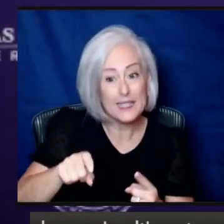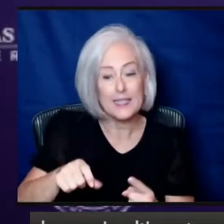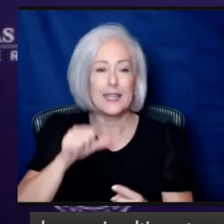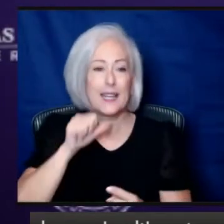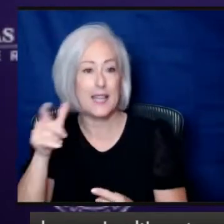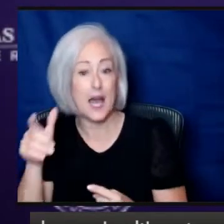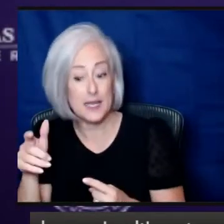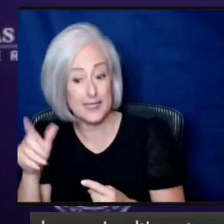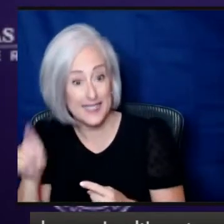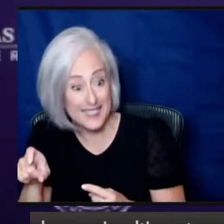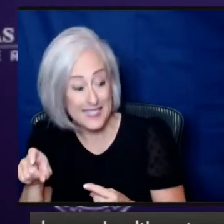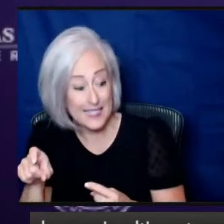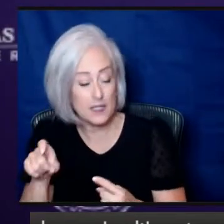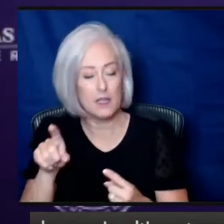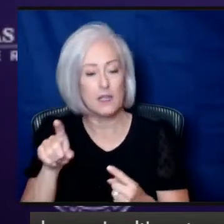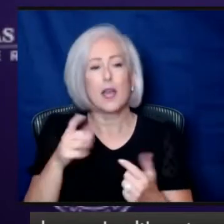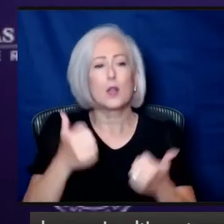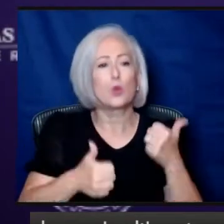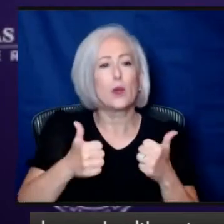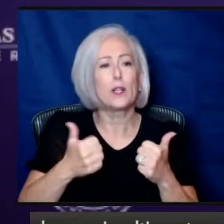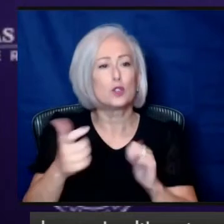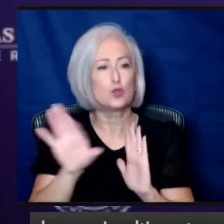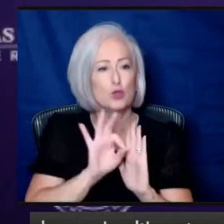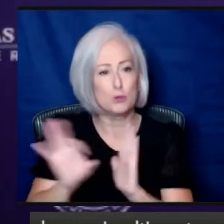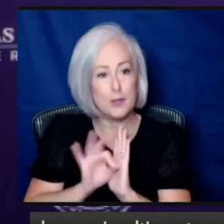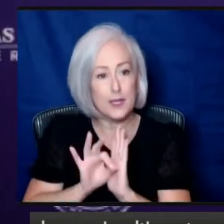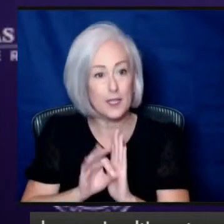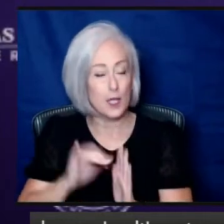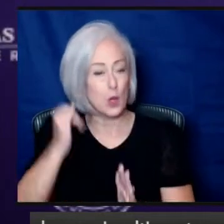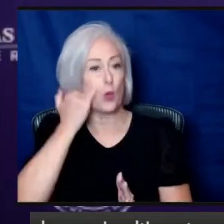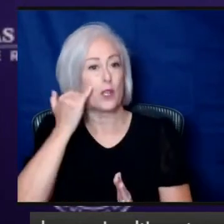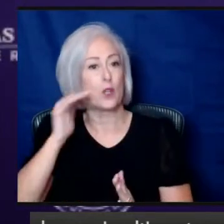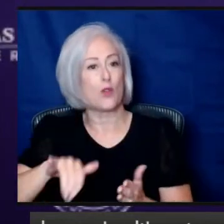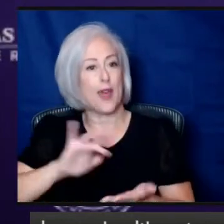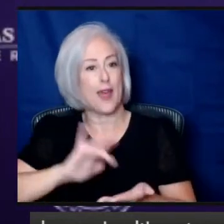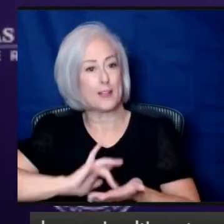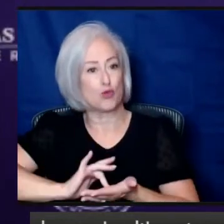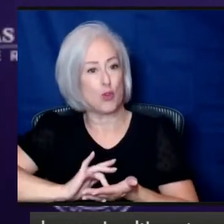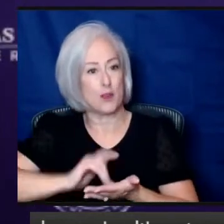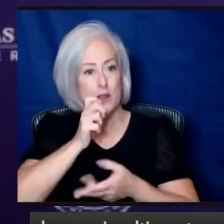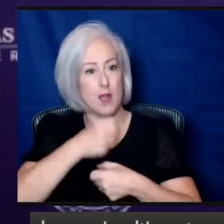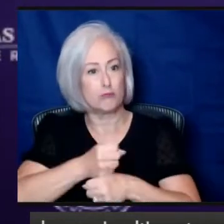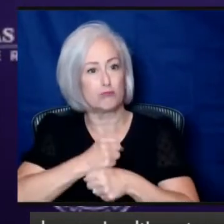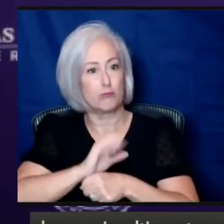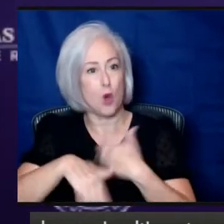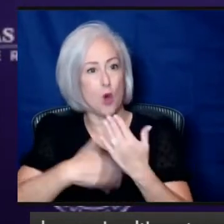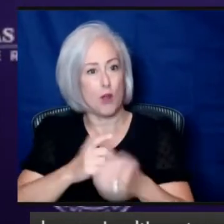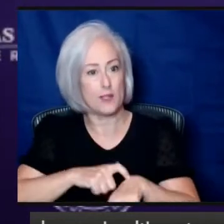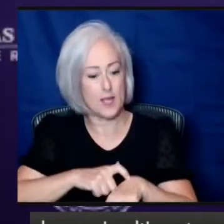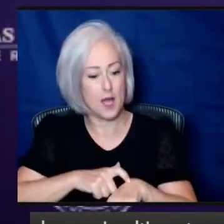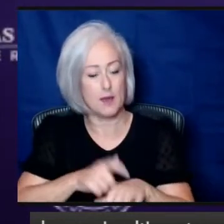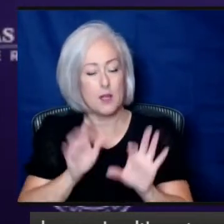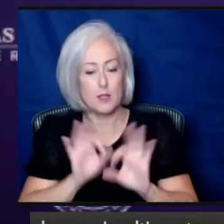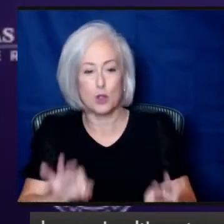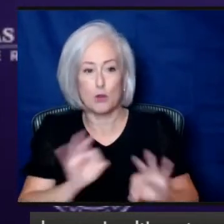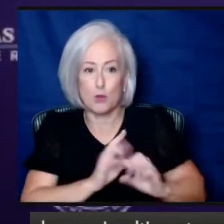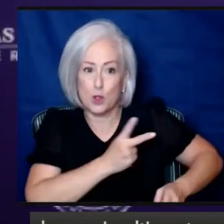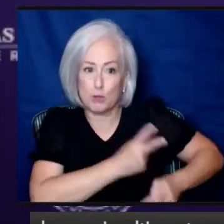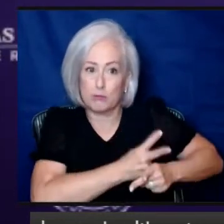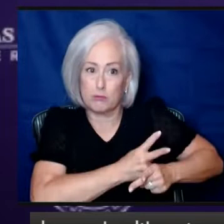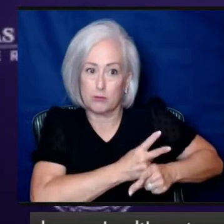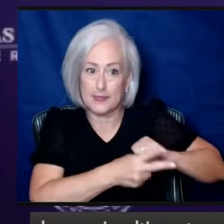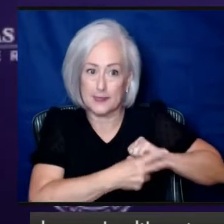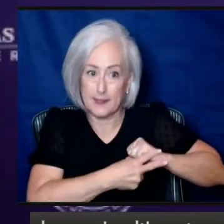we know that those drugs are not being produced all the time. So we need to be careful to reserve those important ones. And we need to be